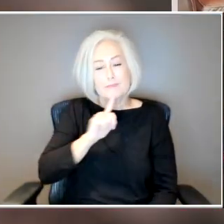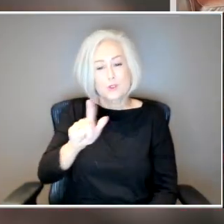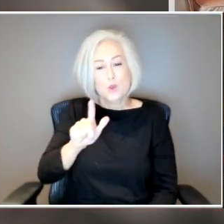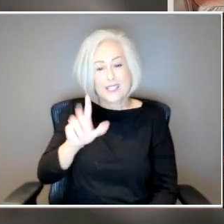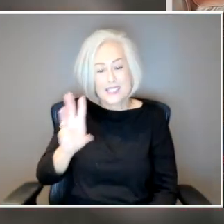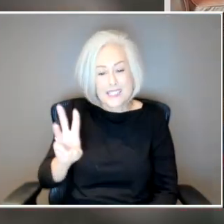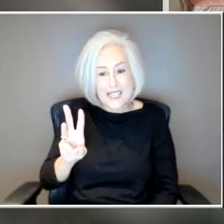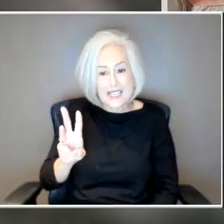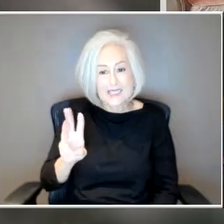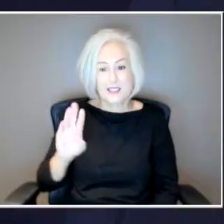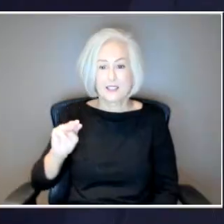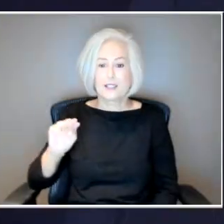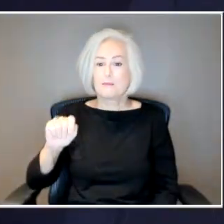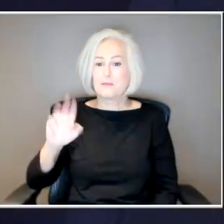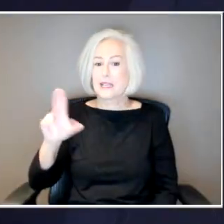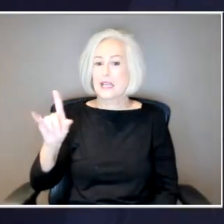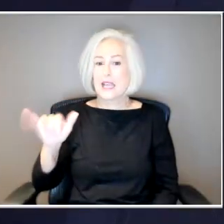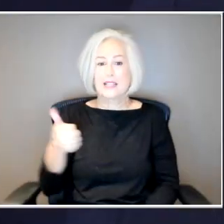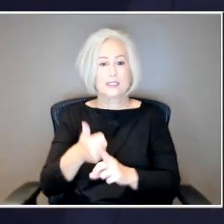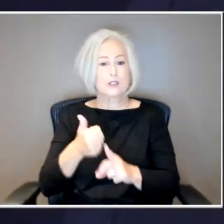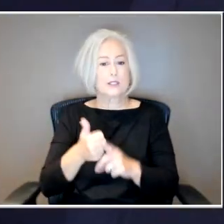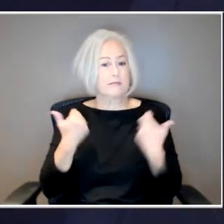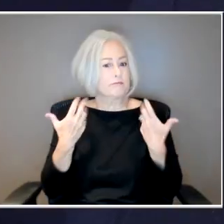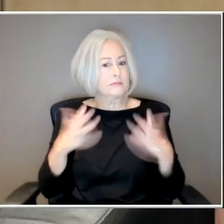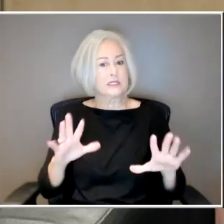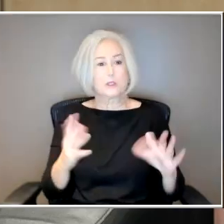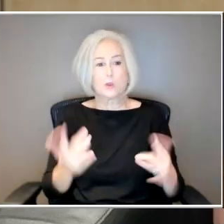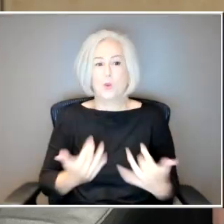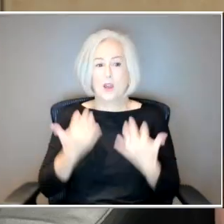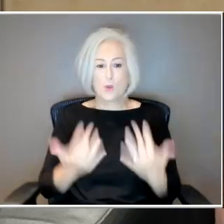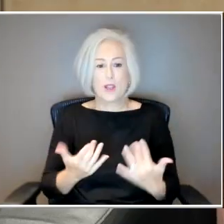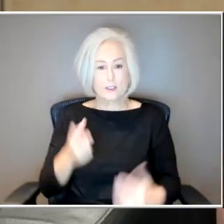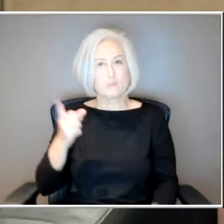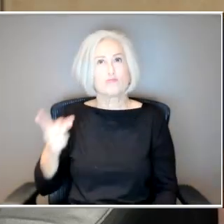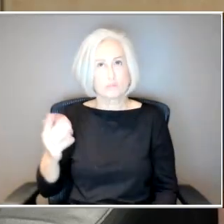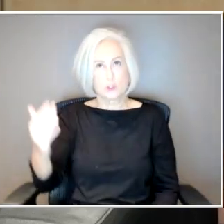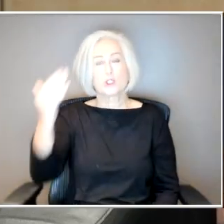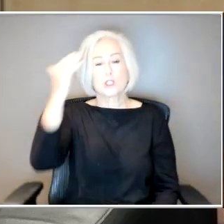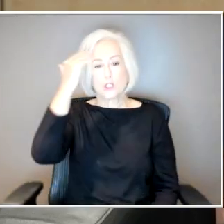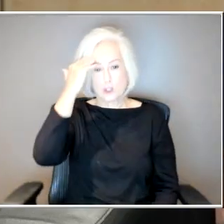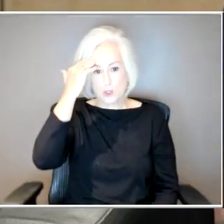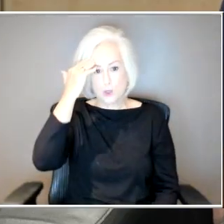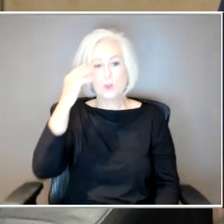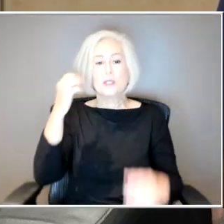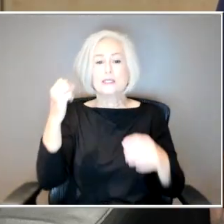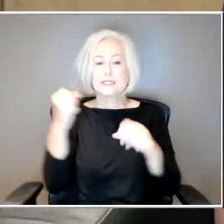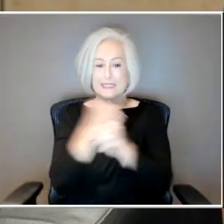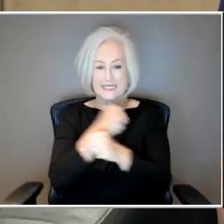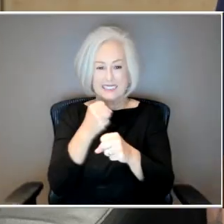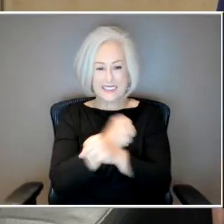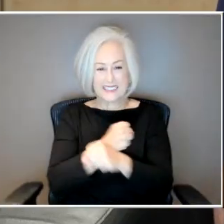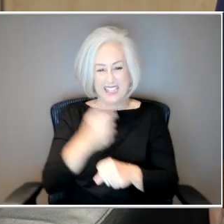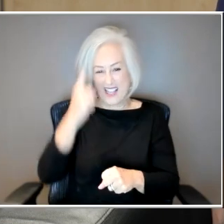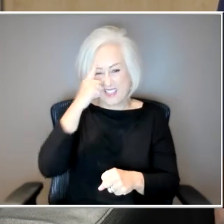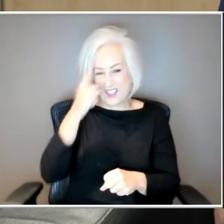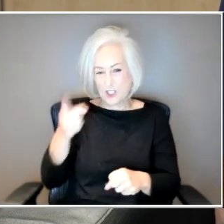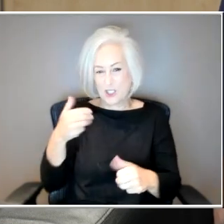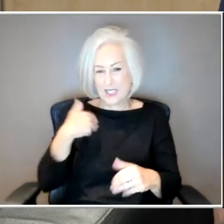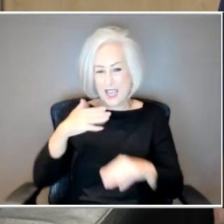wasn't waiting because she knew the statistics. I believe with the BRCA2 mutation, I had above an 80, probably